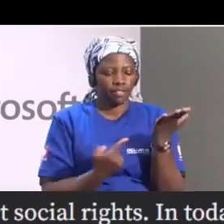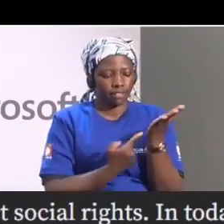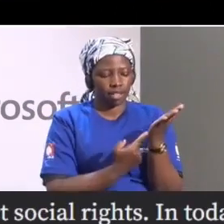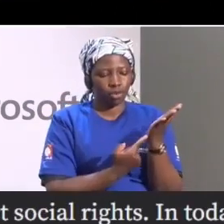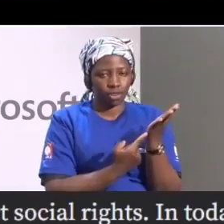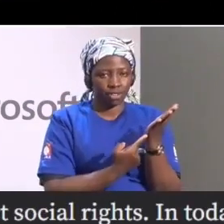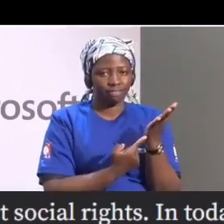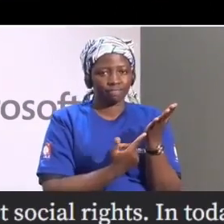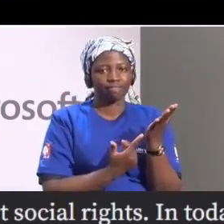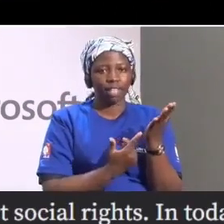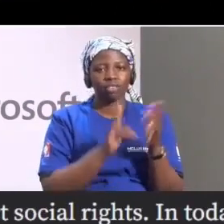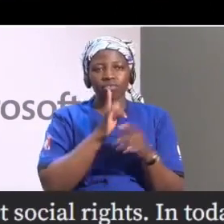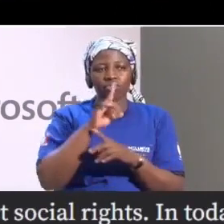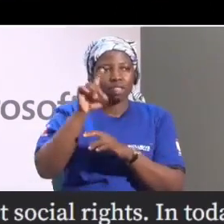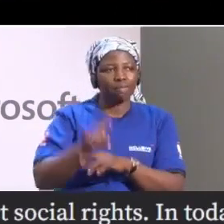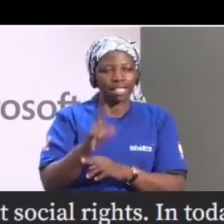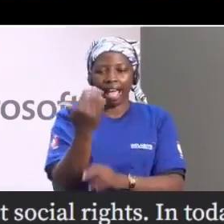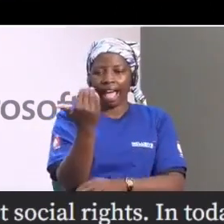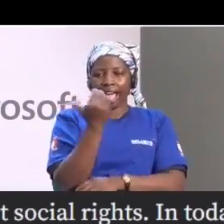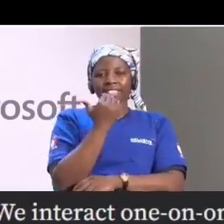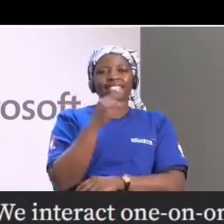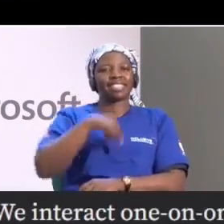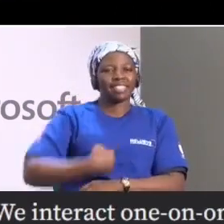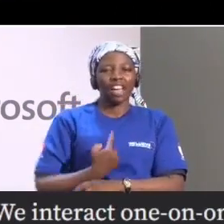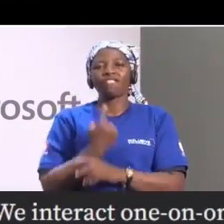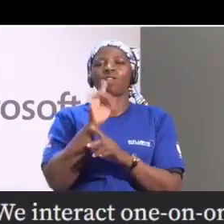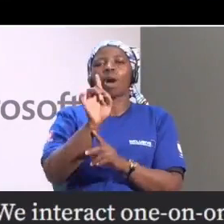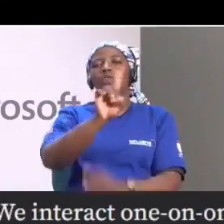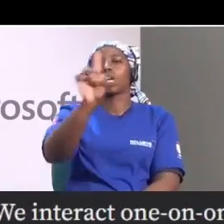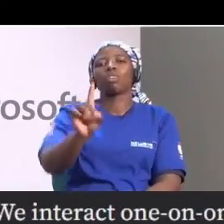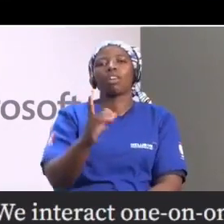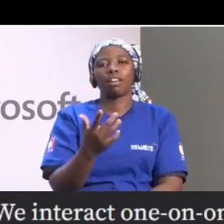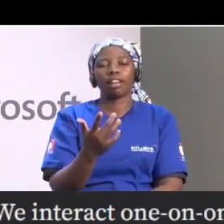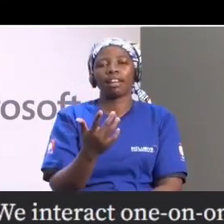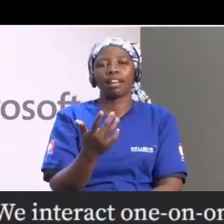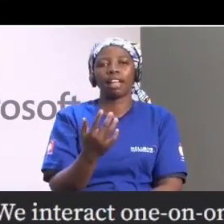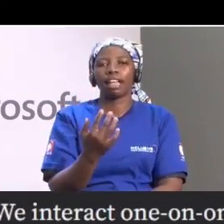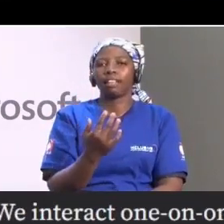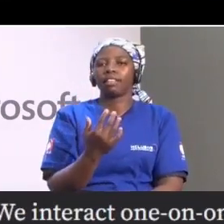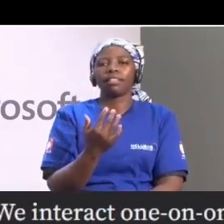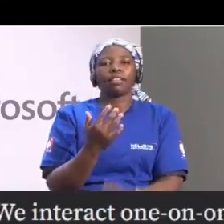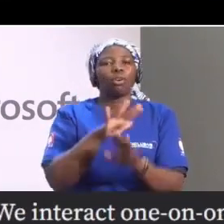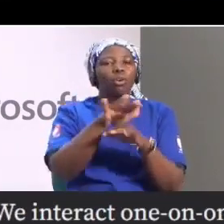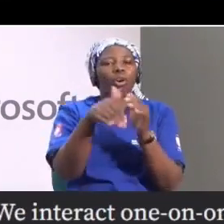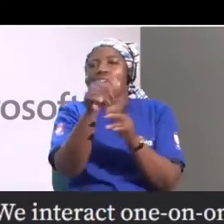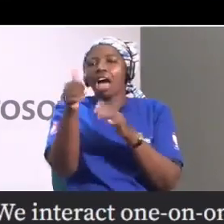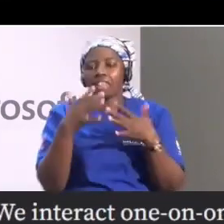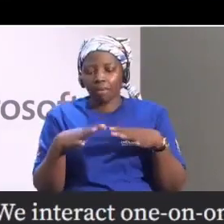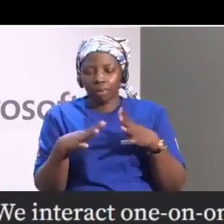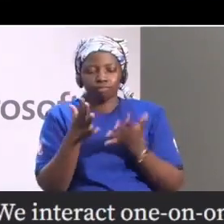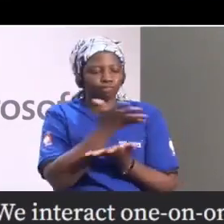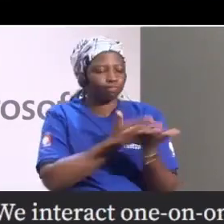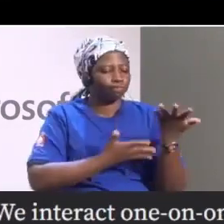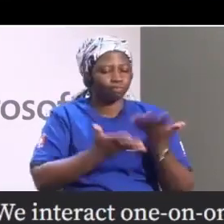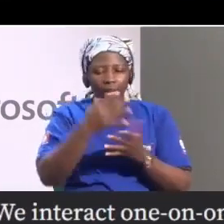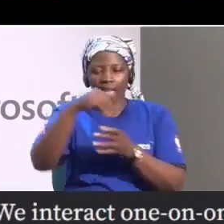technology. Therefore, we must ask ourselves one question: how does everyone else interact